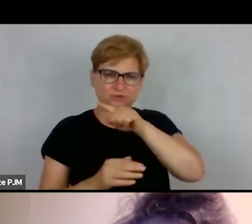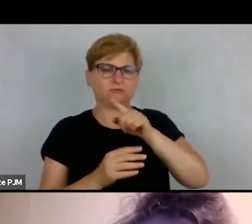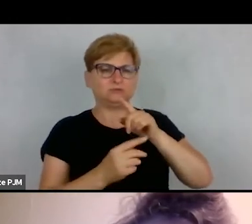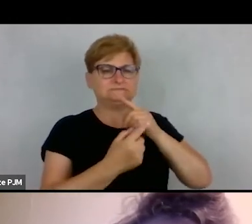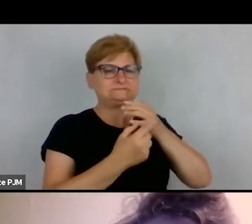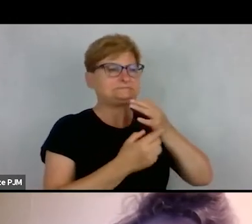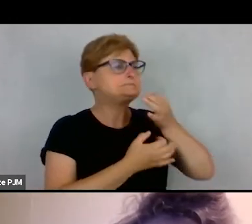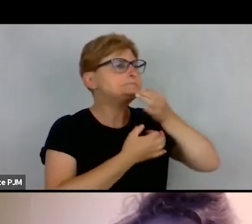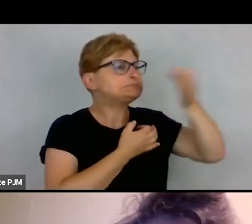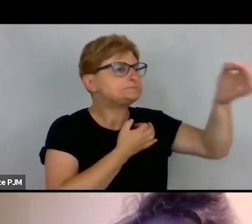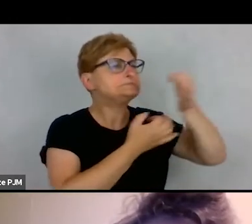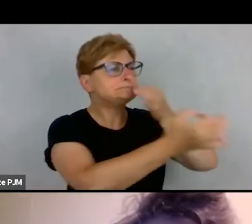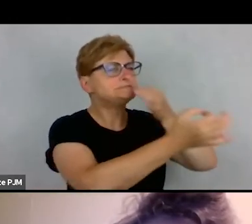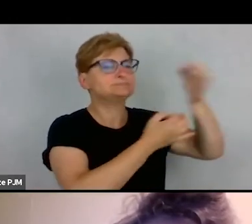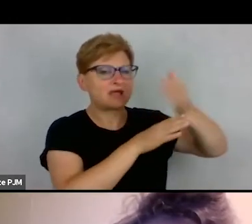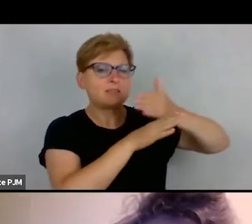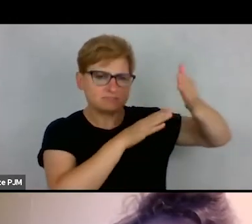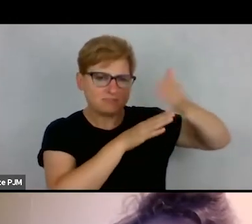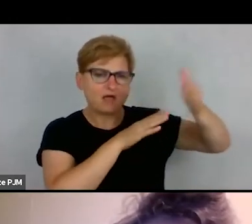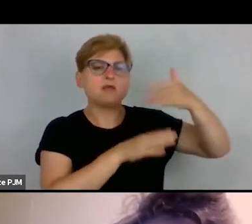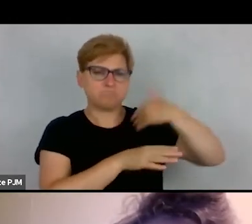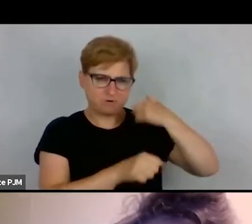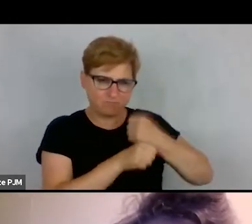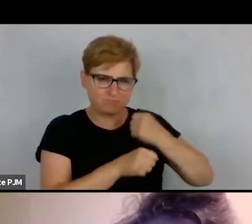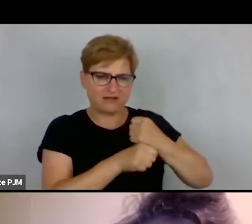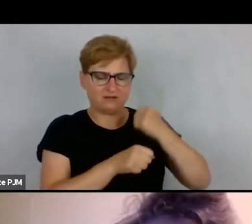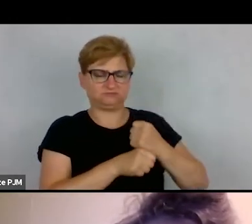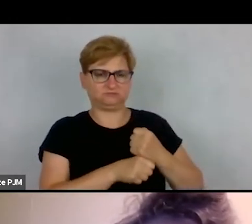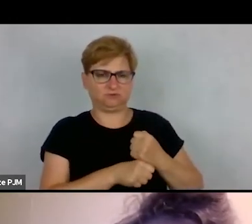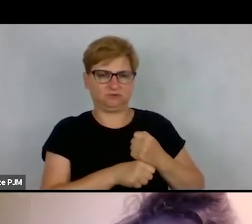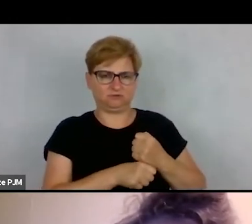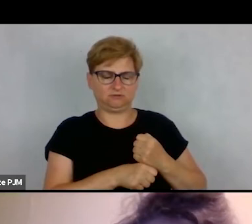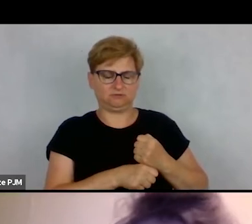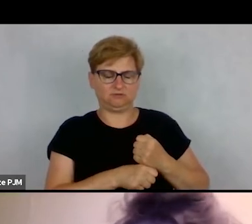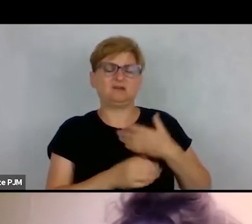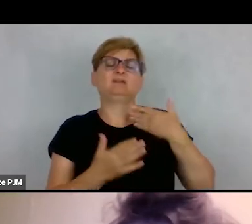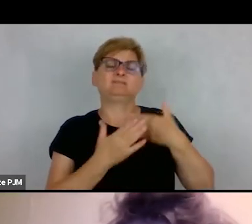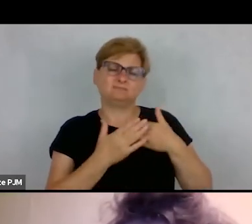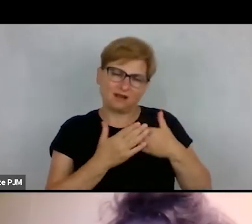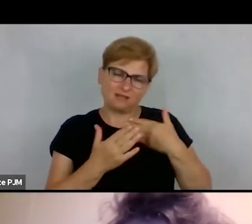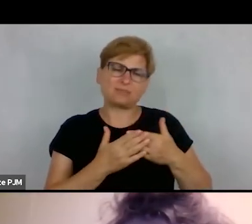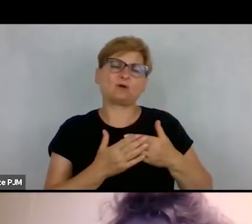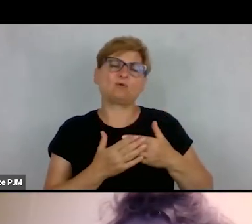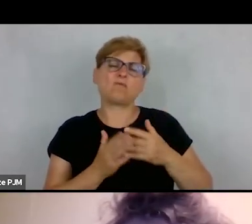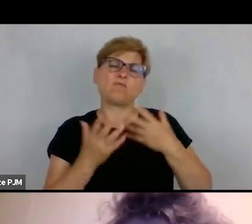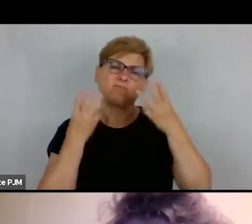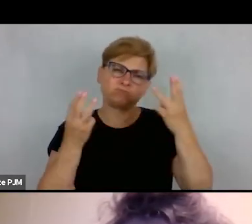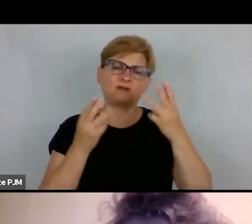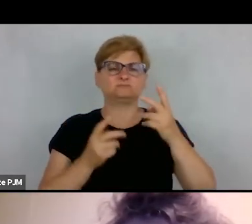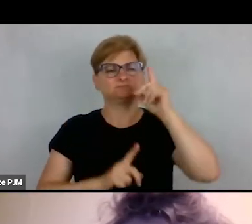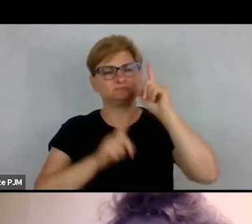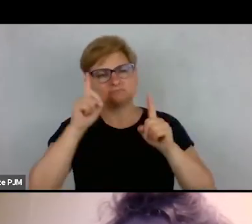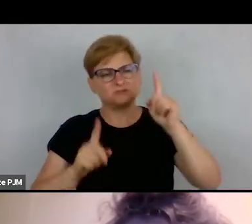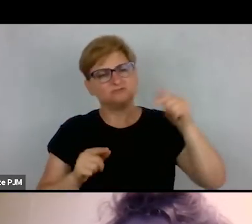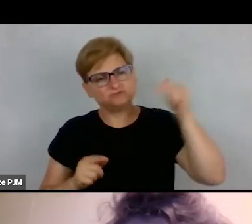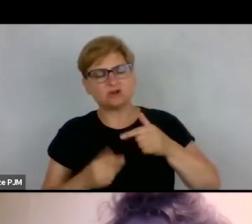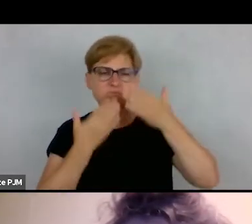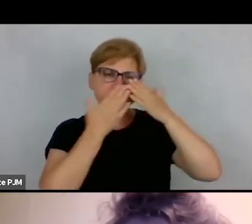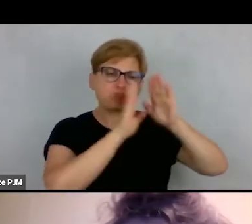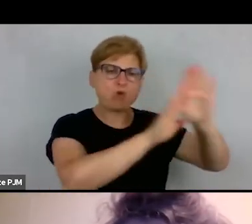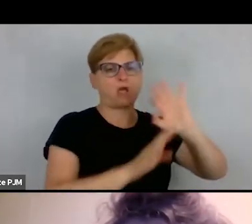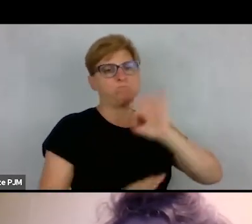often. And we can work with people to build those. In terms of the advice to give to someone who's working